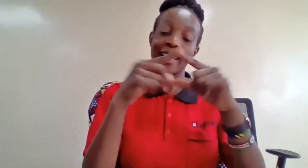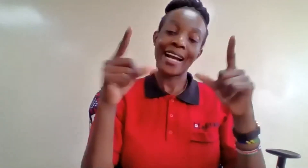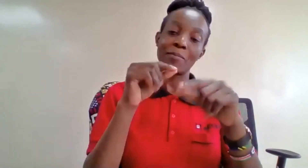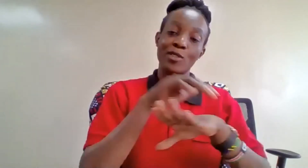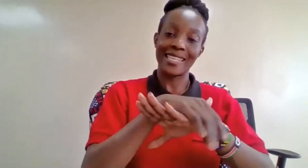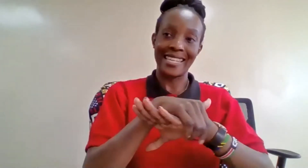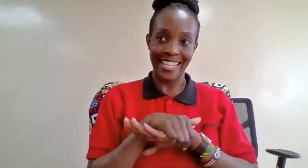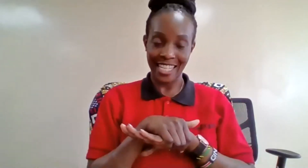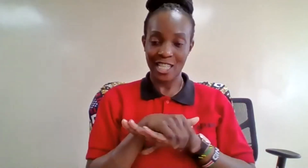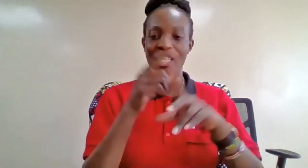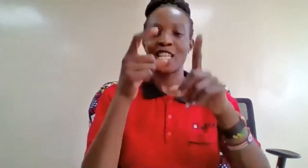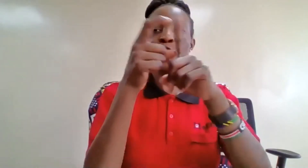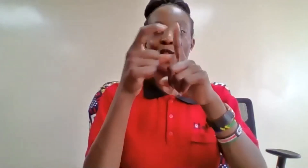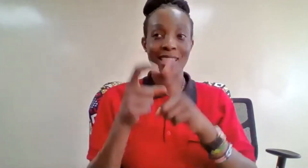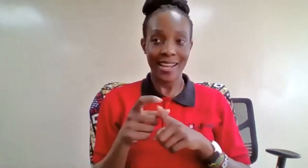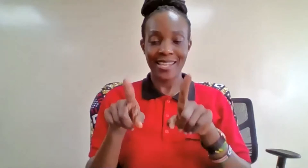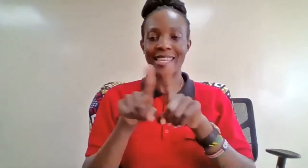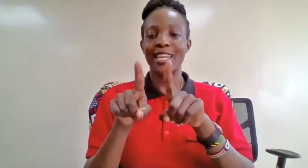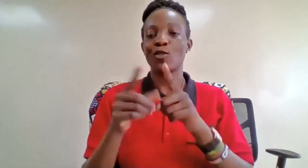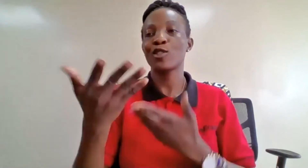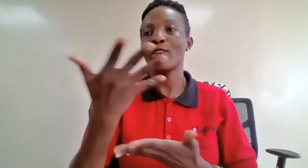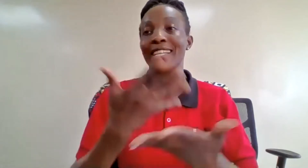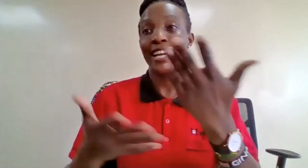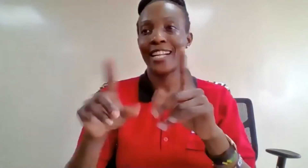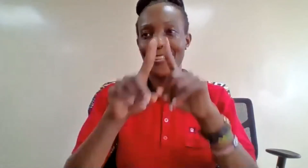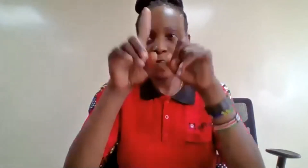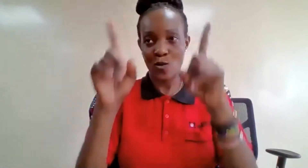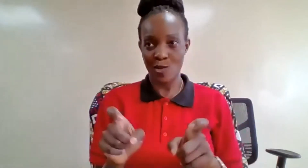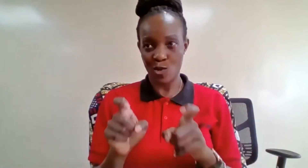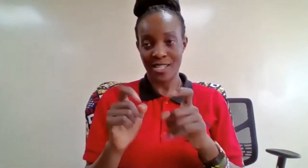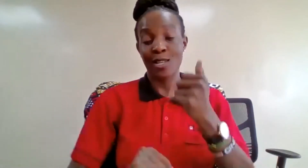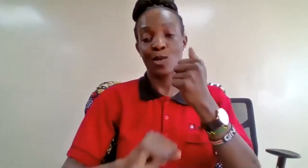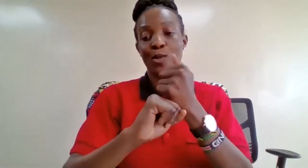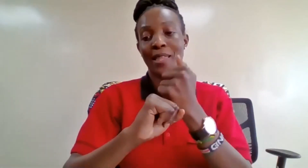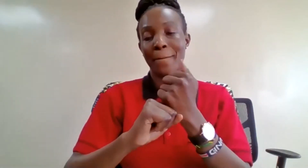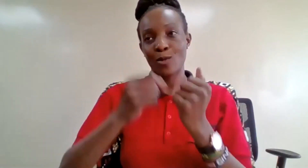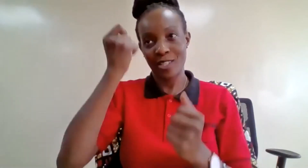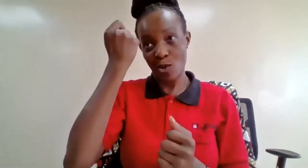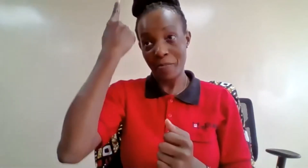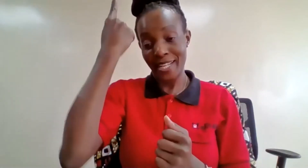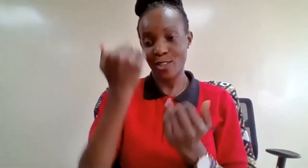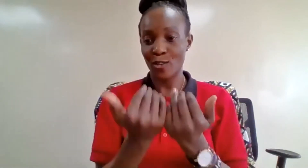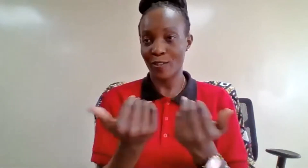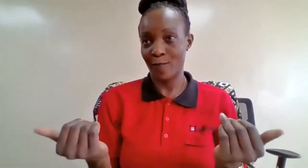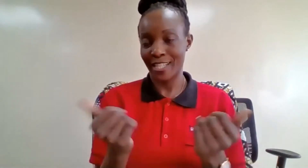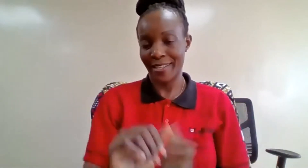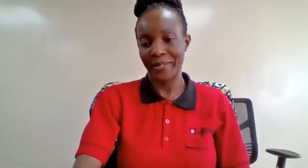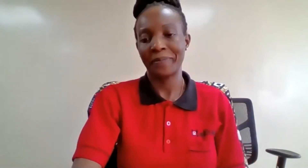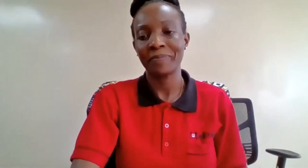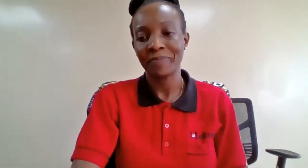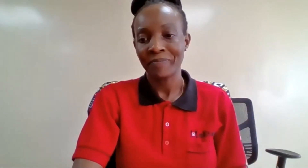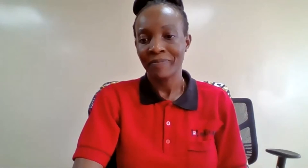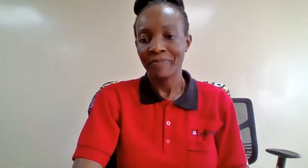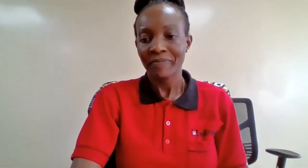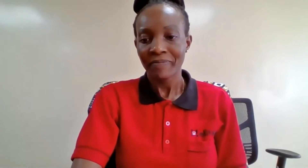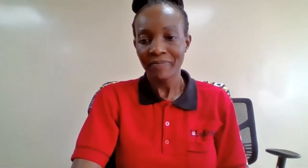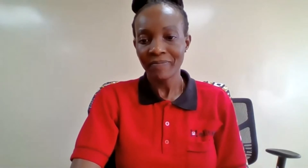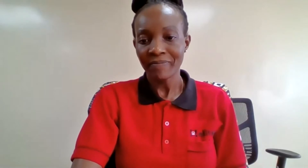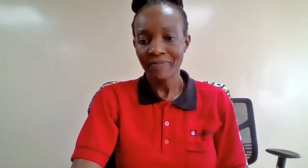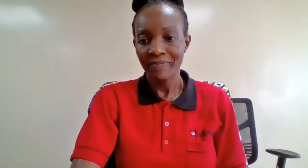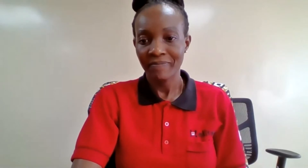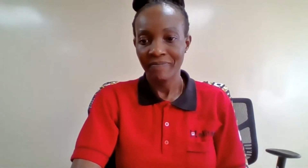content and literacy materials into DSC, which is Digital Storytime, where we had 30 minutes